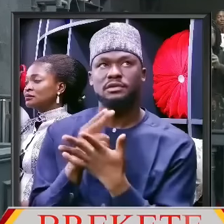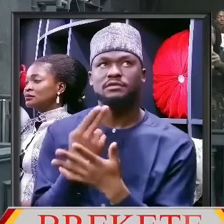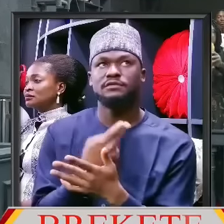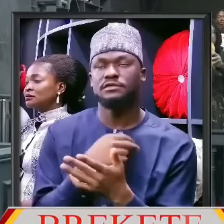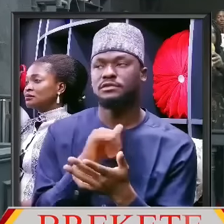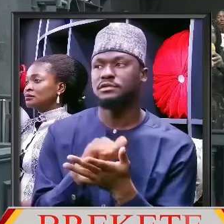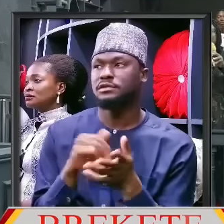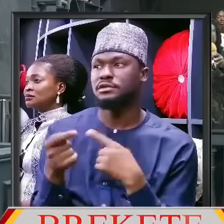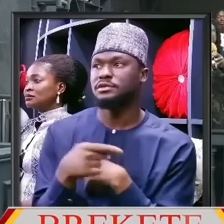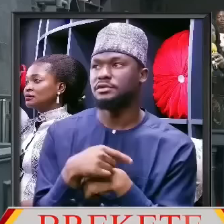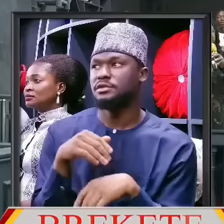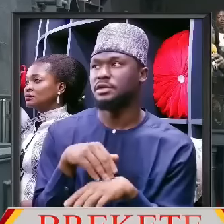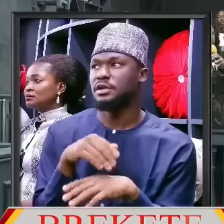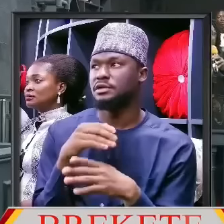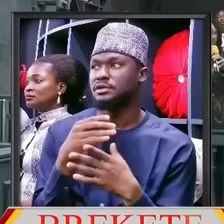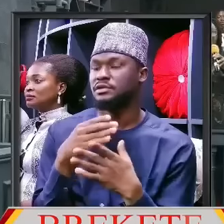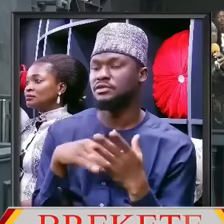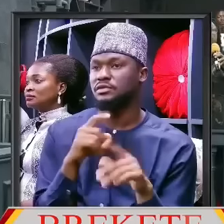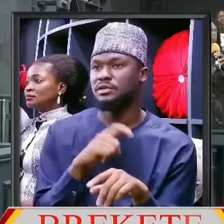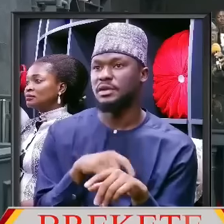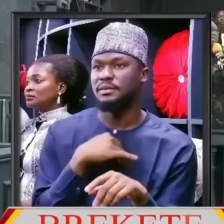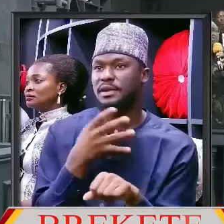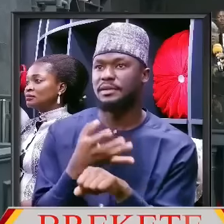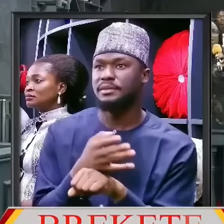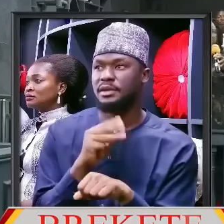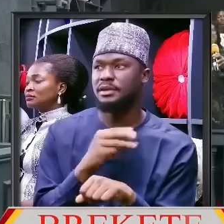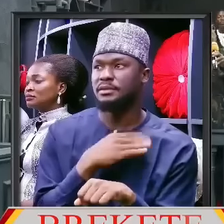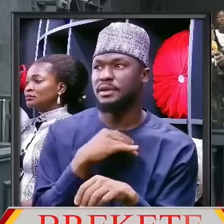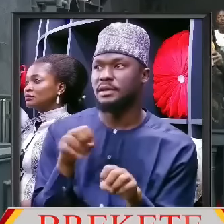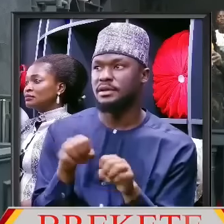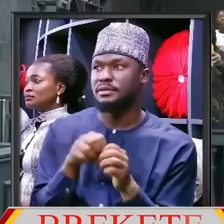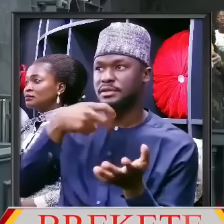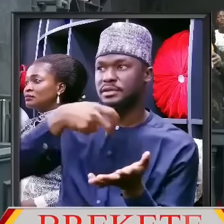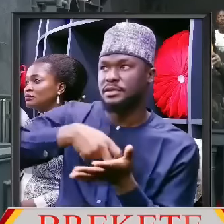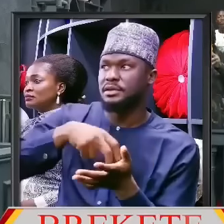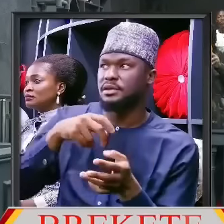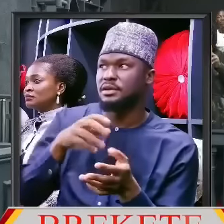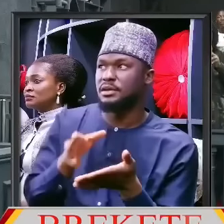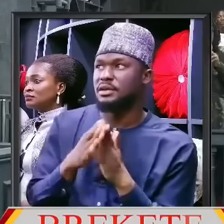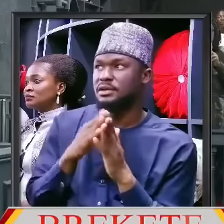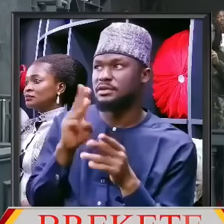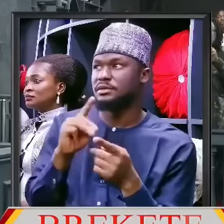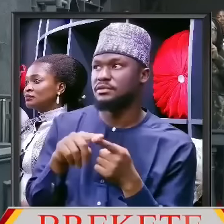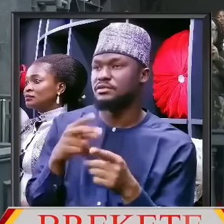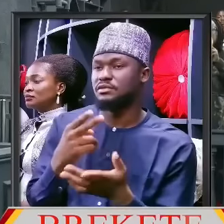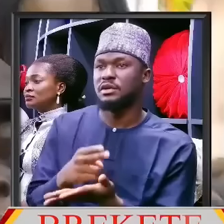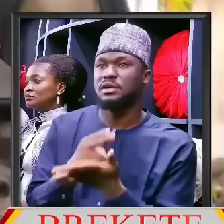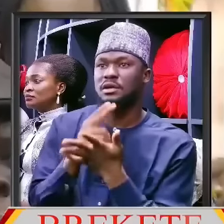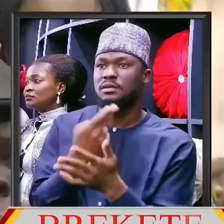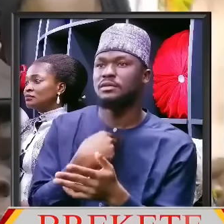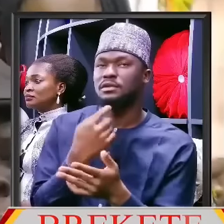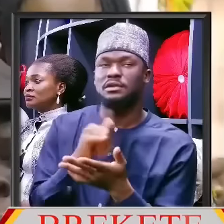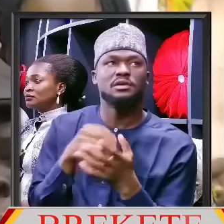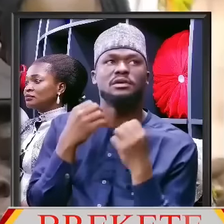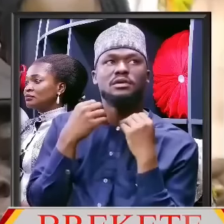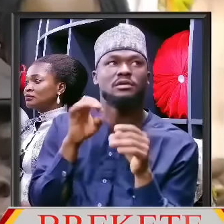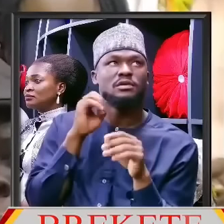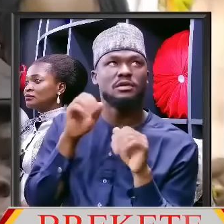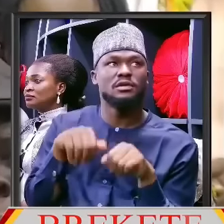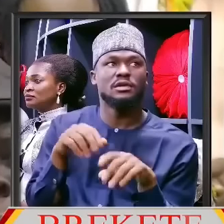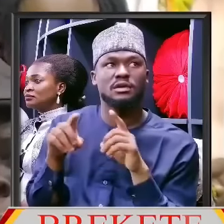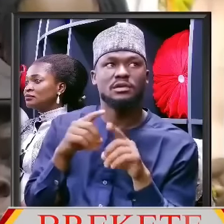day, at a point, I can't they beg the man. I even need that for her. Say, please help us. He said, there's nothing he can do. Say,